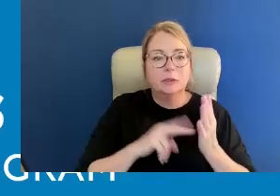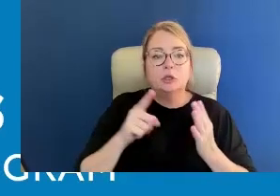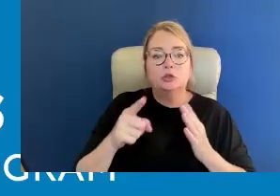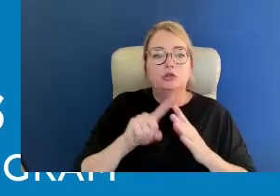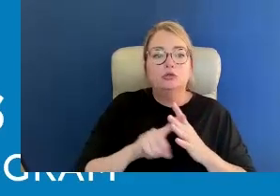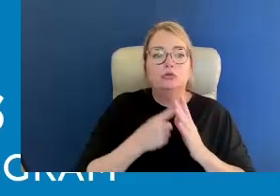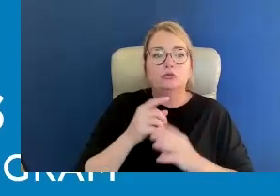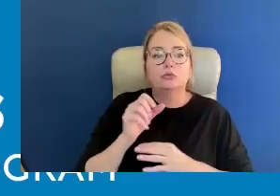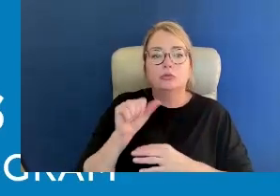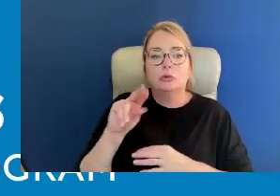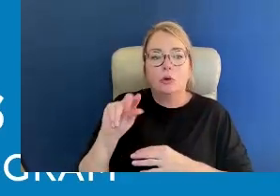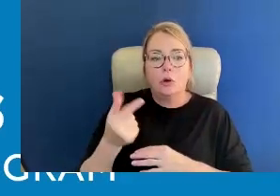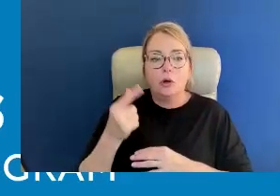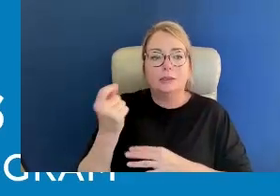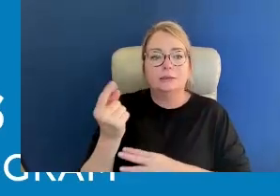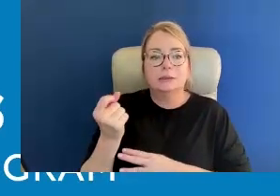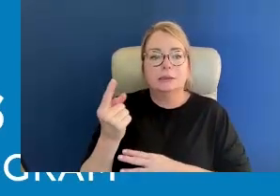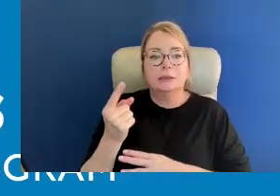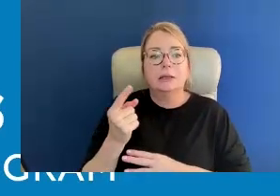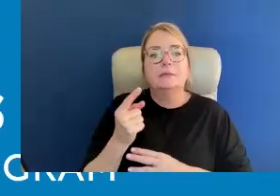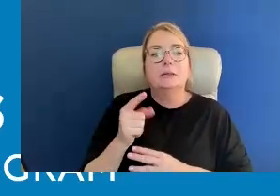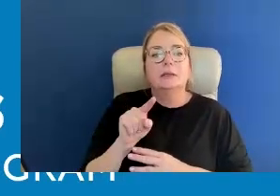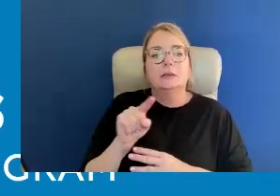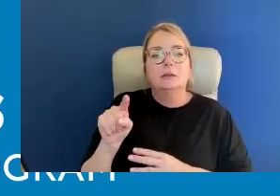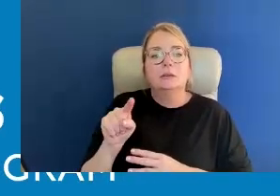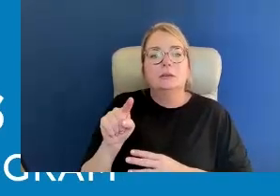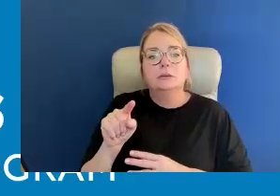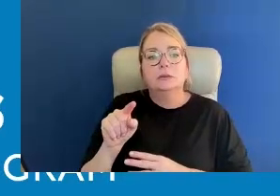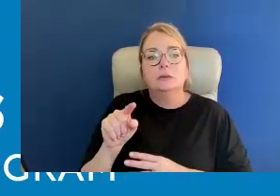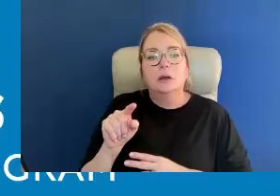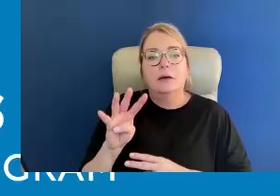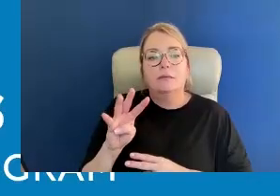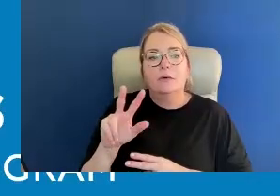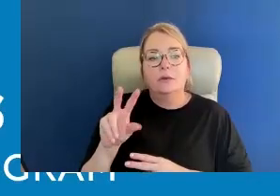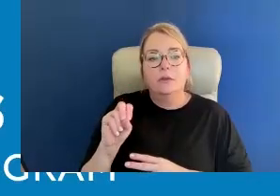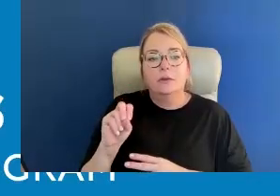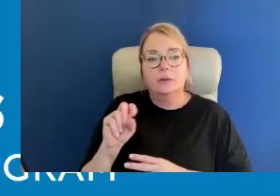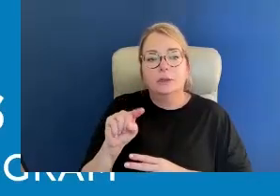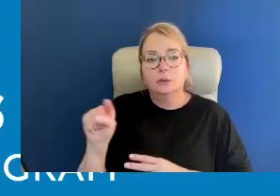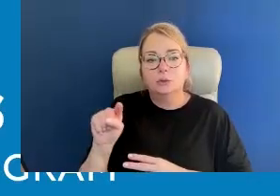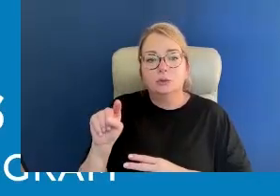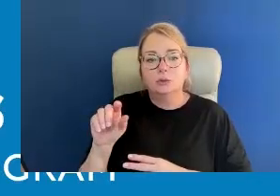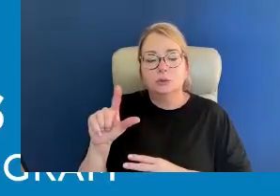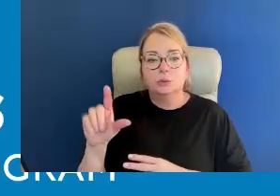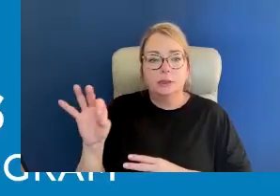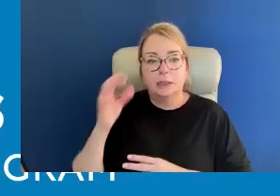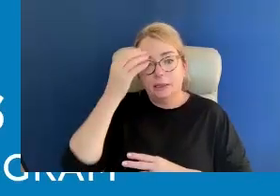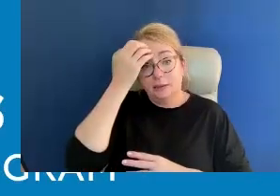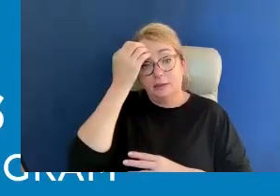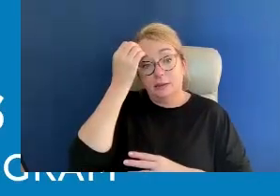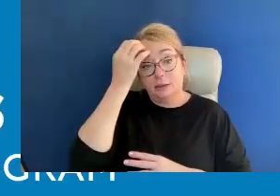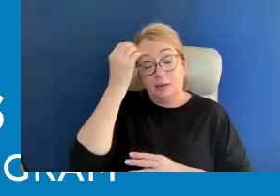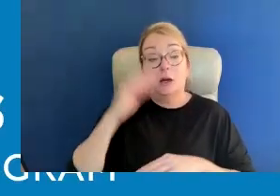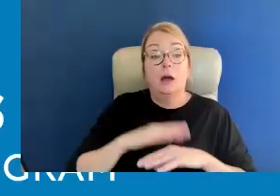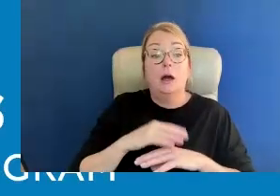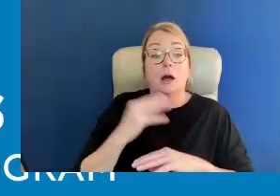and it's going to run through August 29th at 4:30 p.m. We will be sending out eligibility notices the week of on